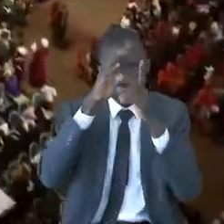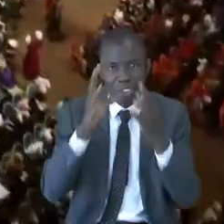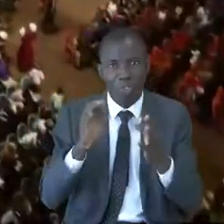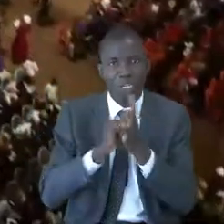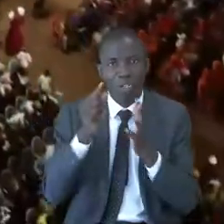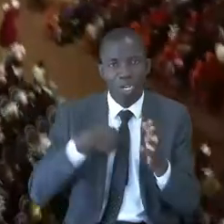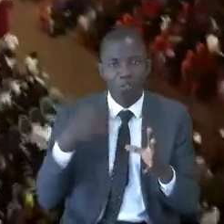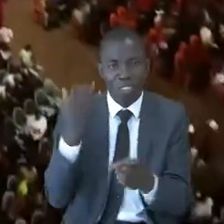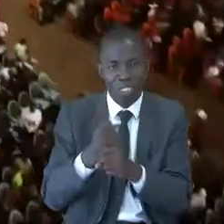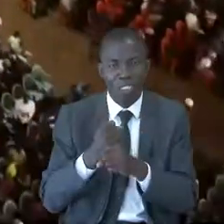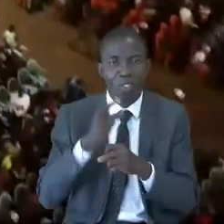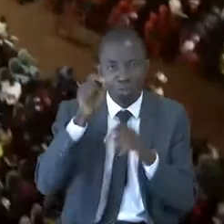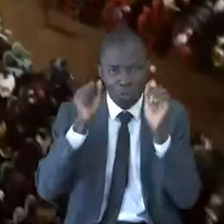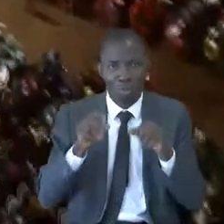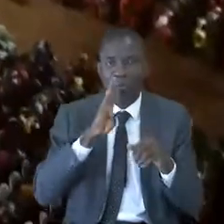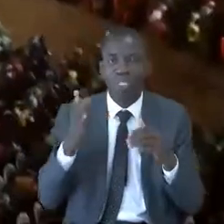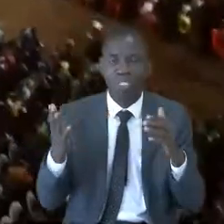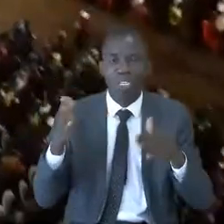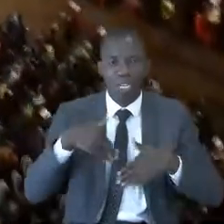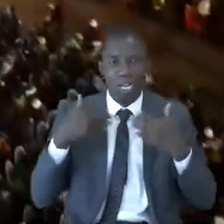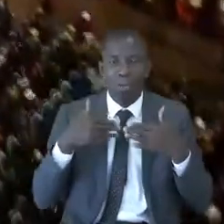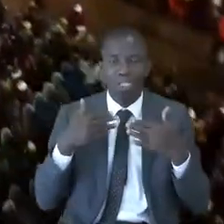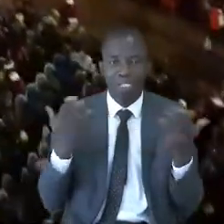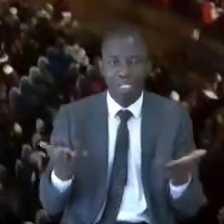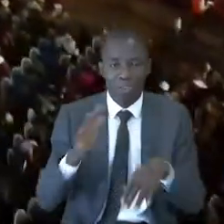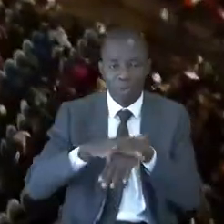You have taken the decision money cannot buy.